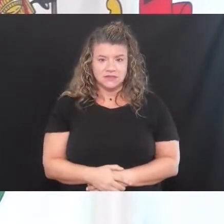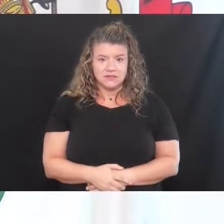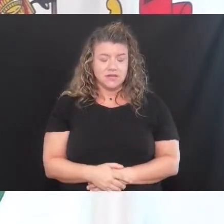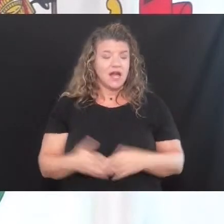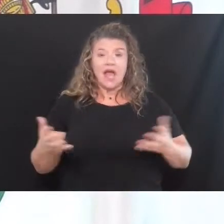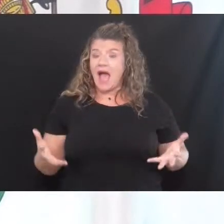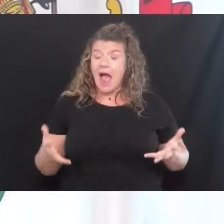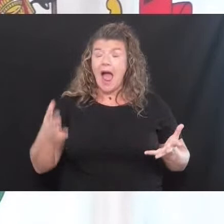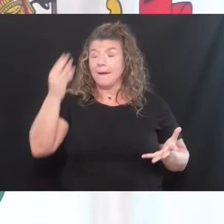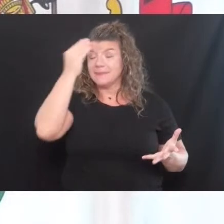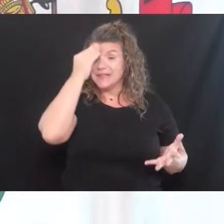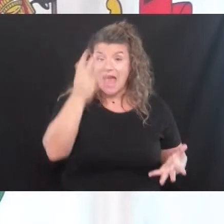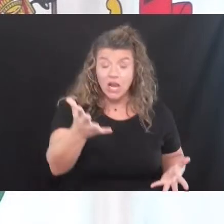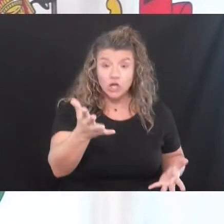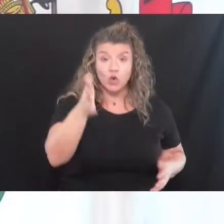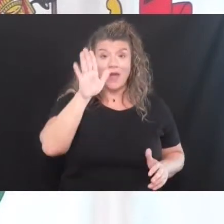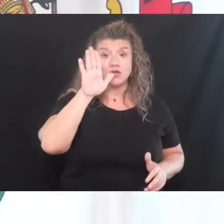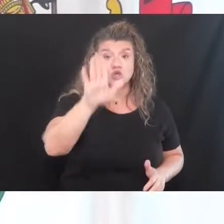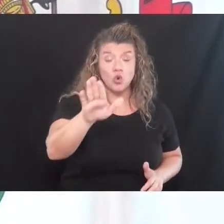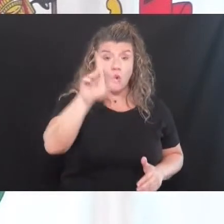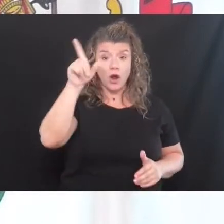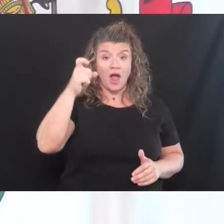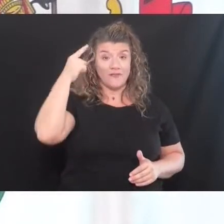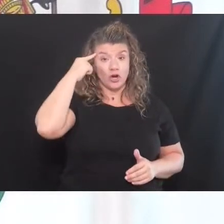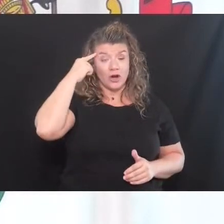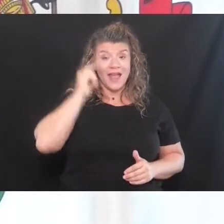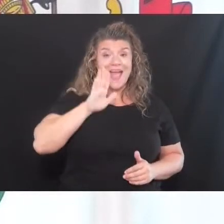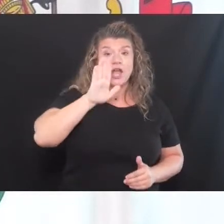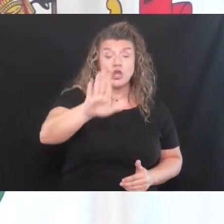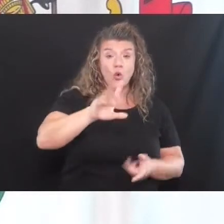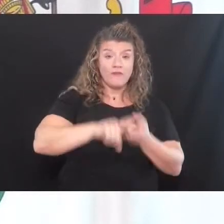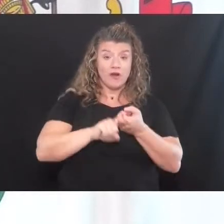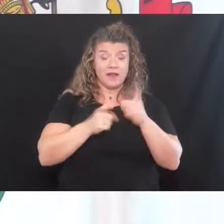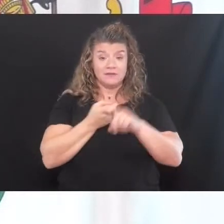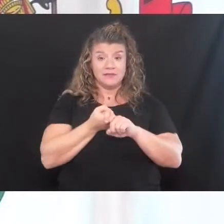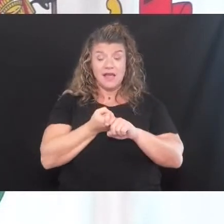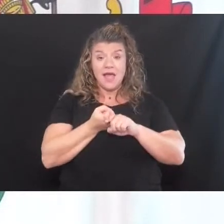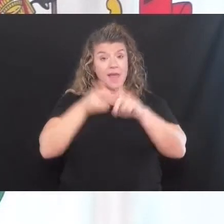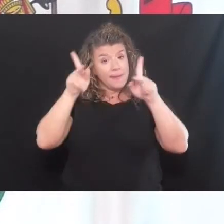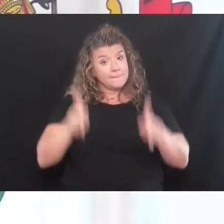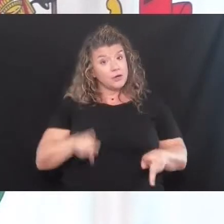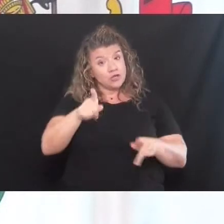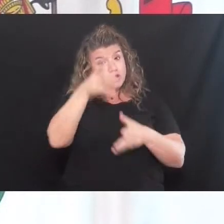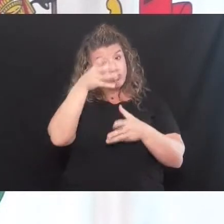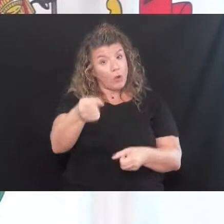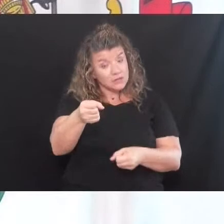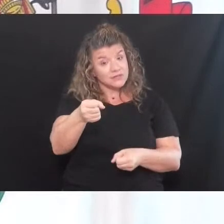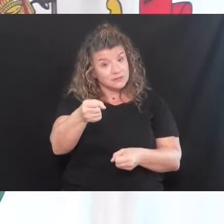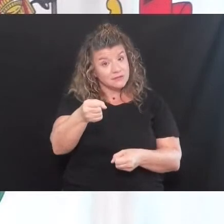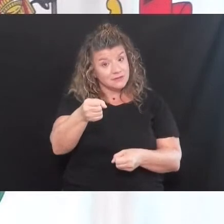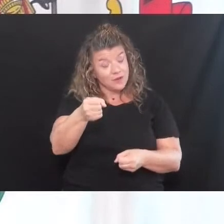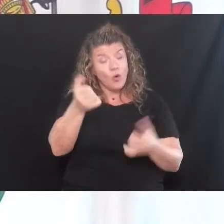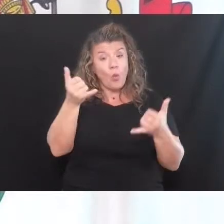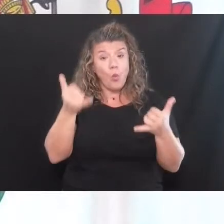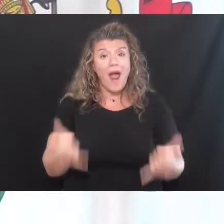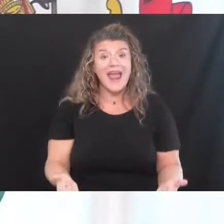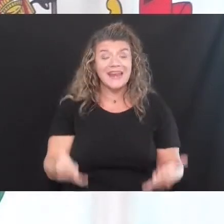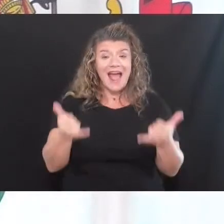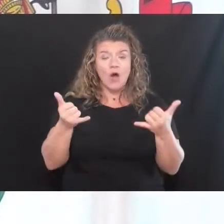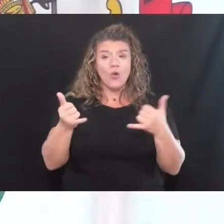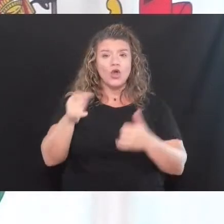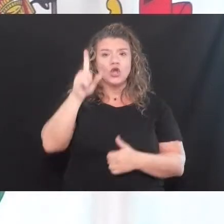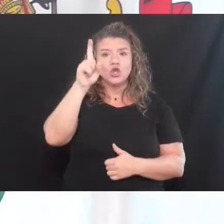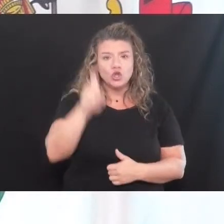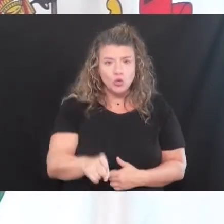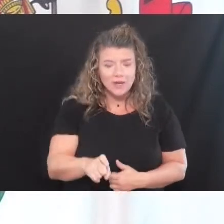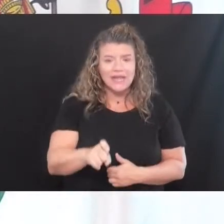Absolutely, I am telling you, as your governor, as your friend, as the person that you really trusted, right now, you